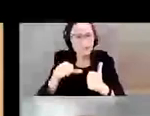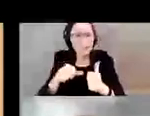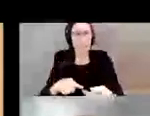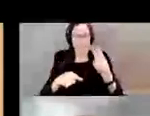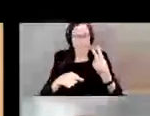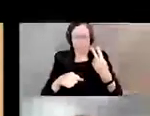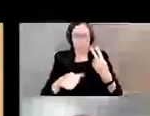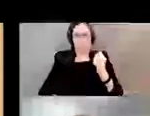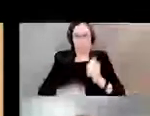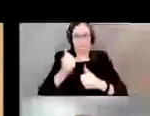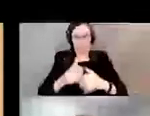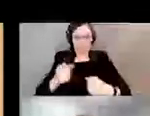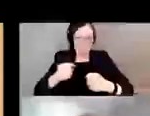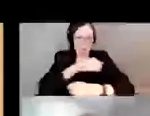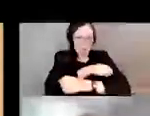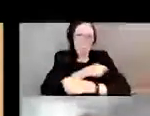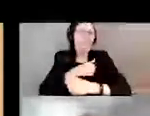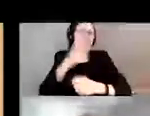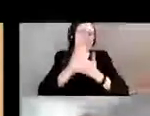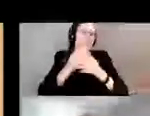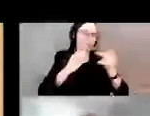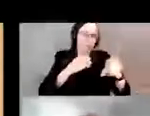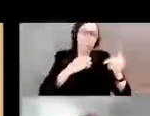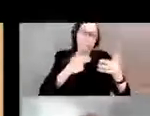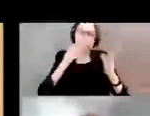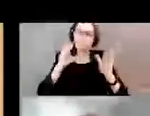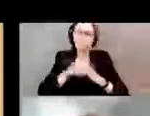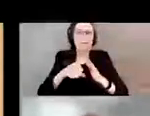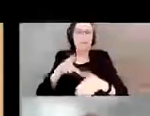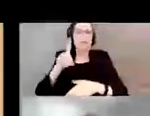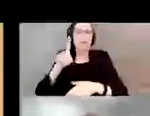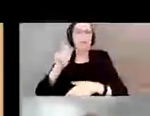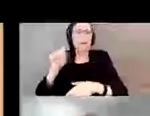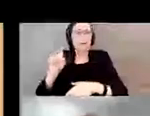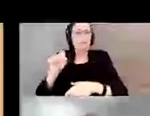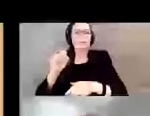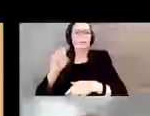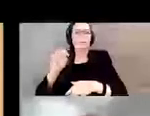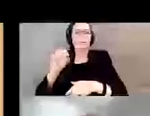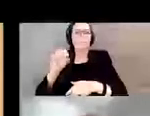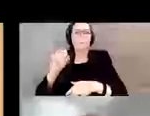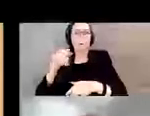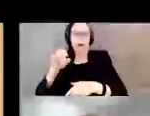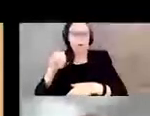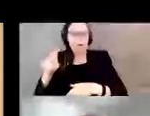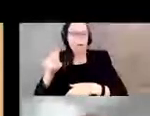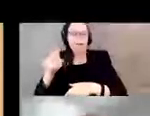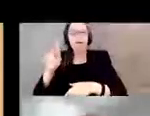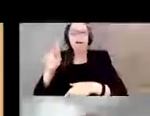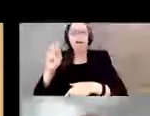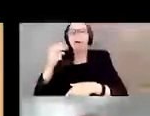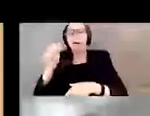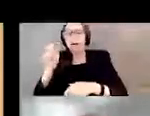ones are the ones who are pictured on the slide. Dost Muhammad Khan gains the most support in the